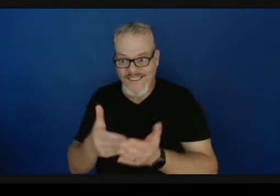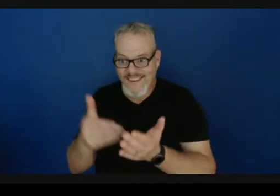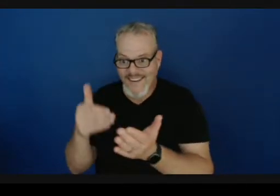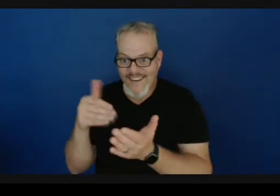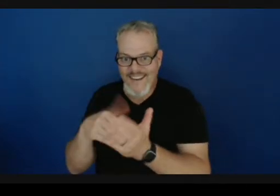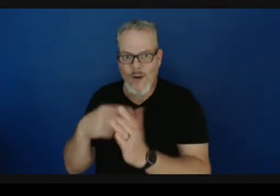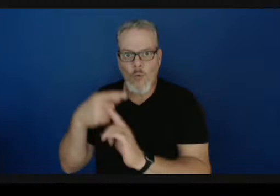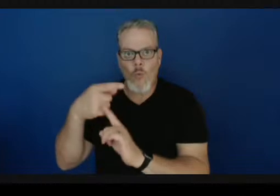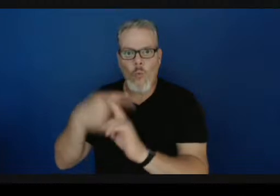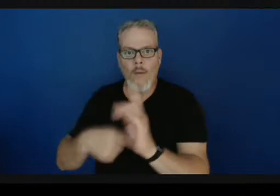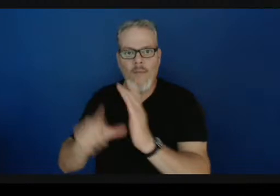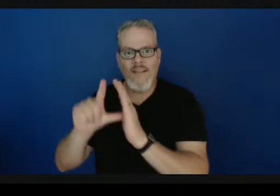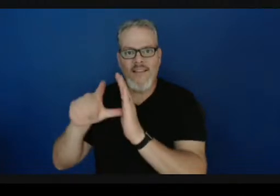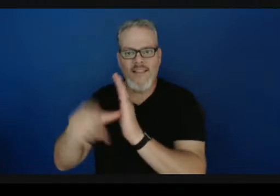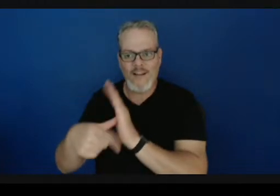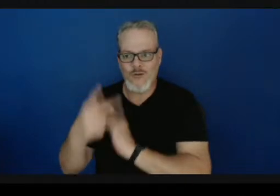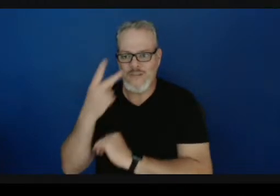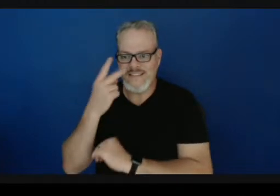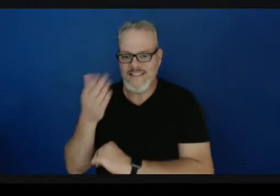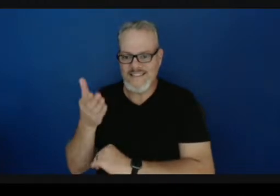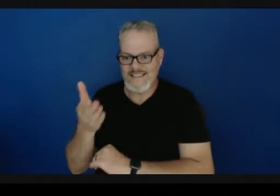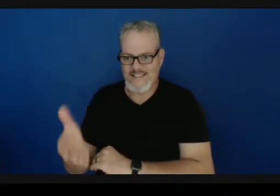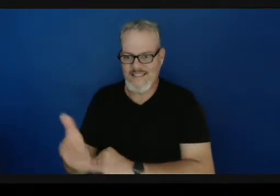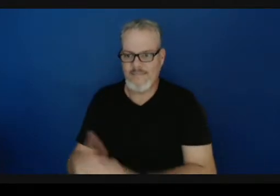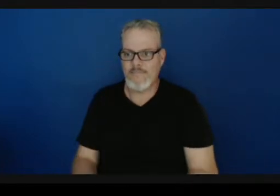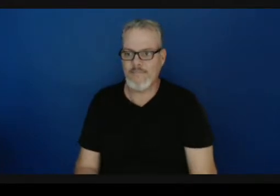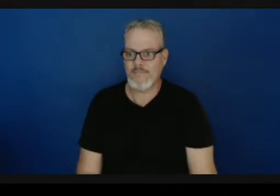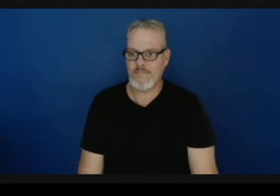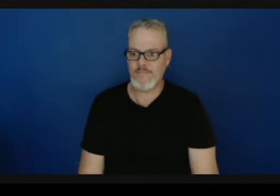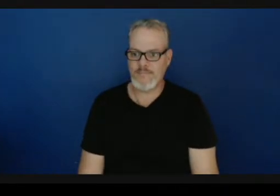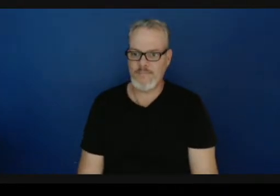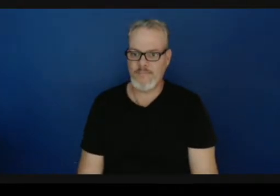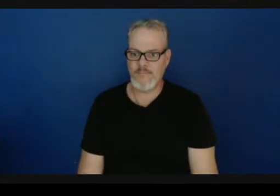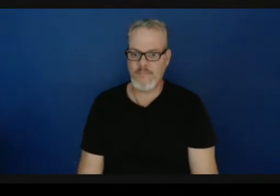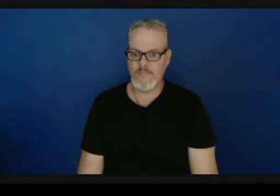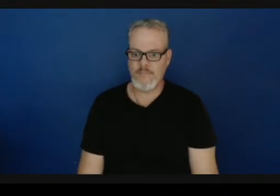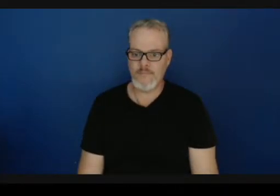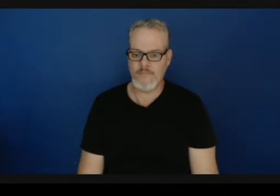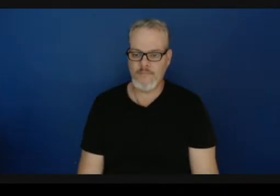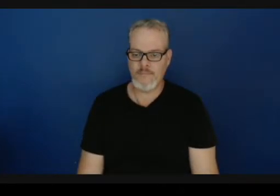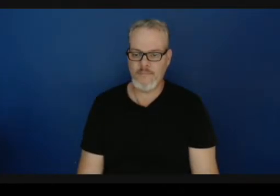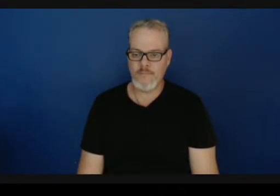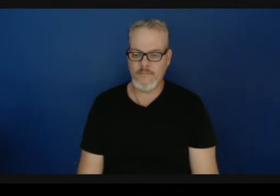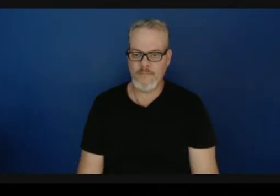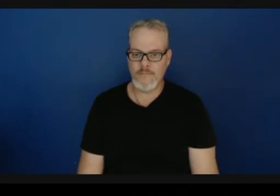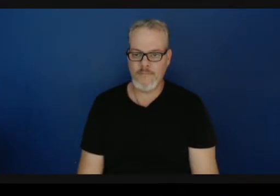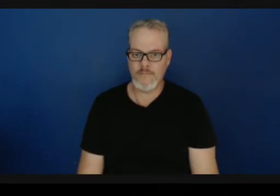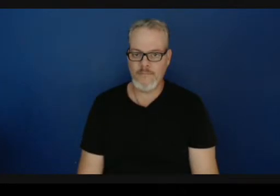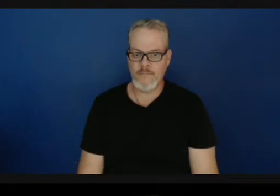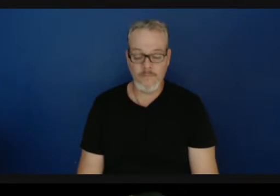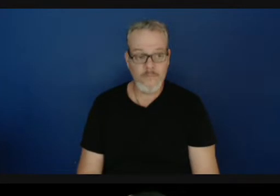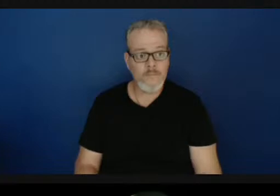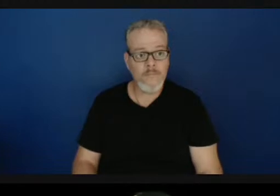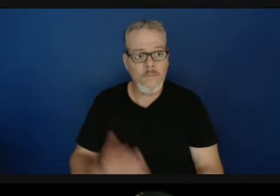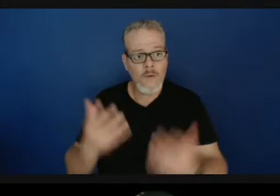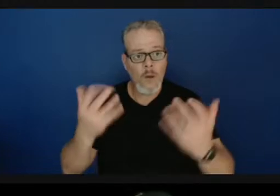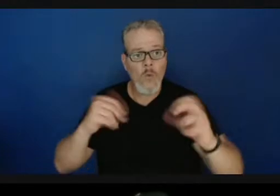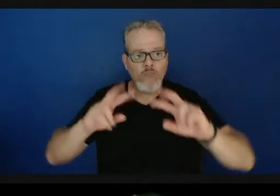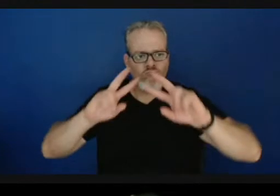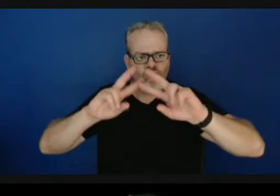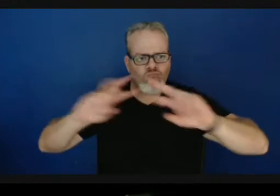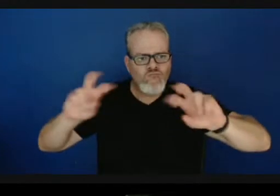that the volcano would erupt, of course. So I thought we could look at this a little bit more closely with the Iris Earthquake